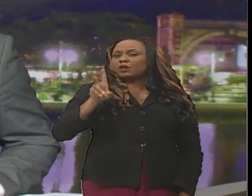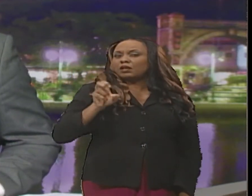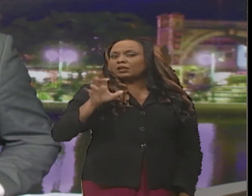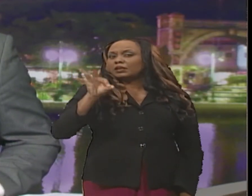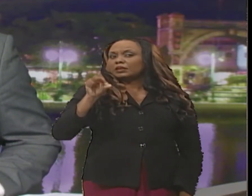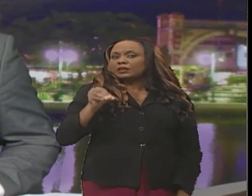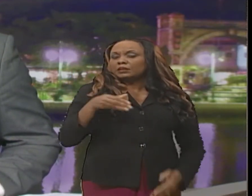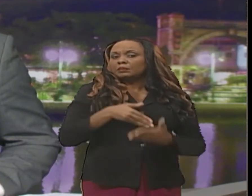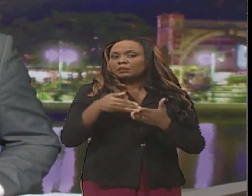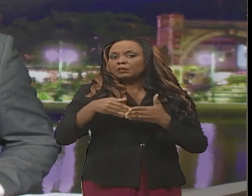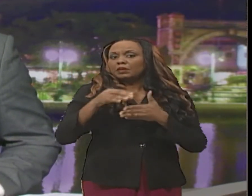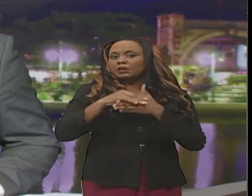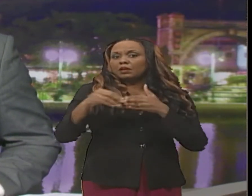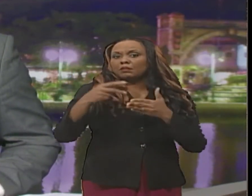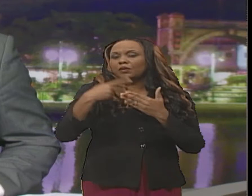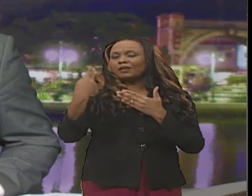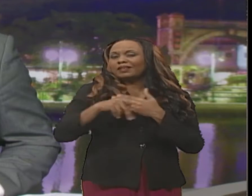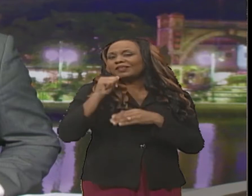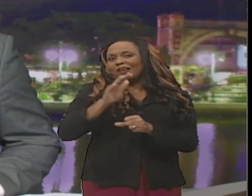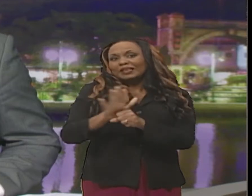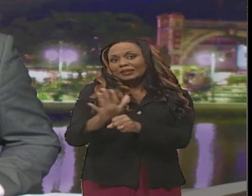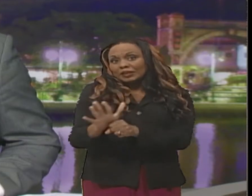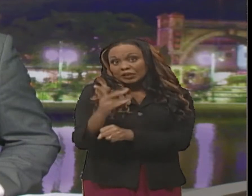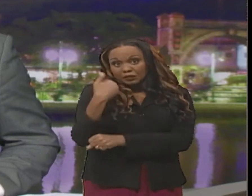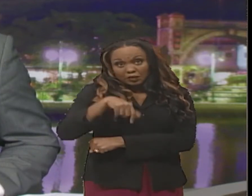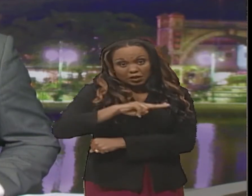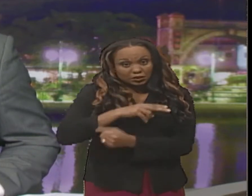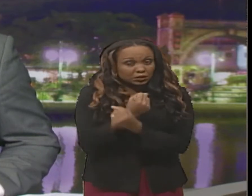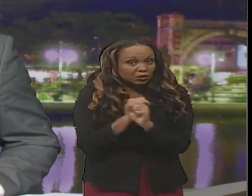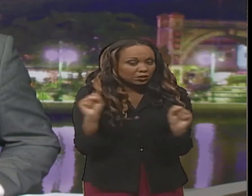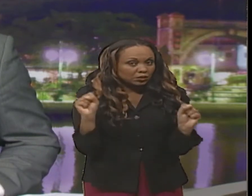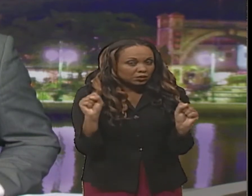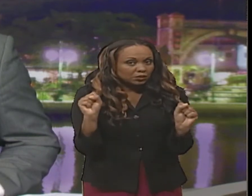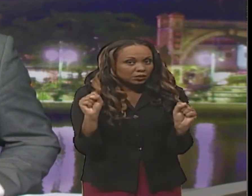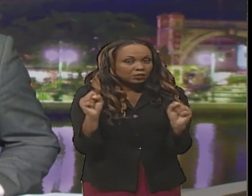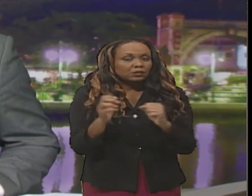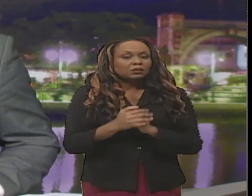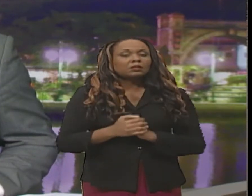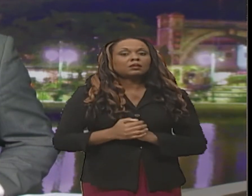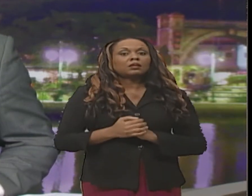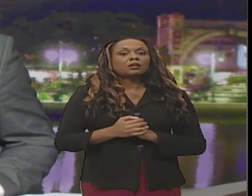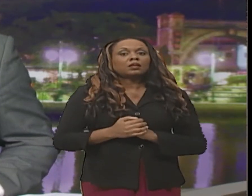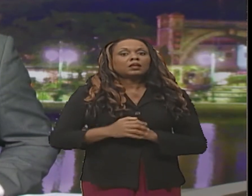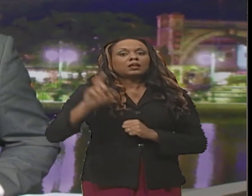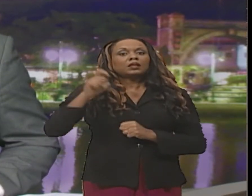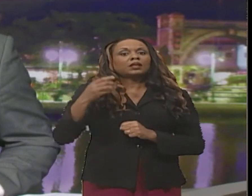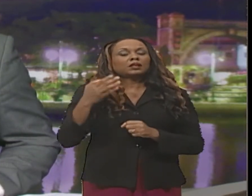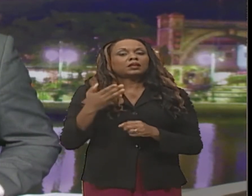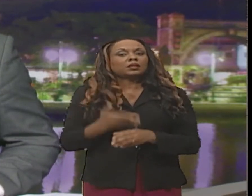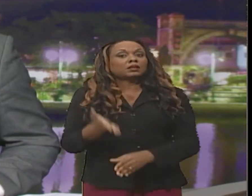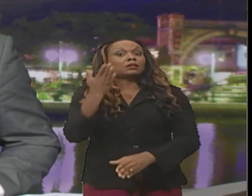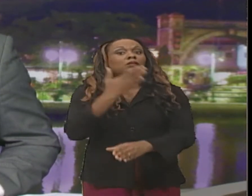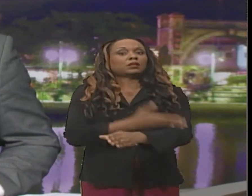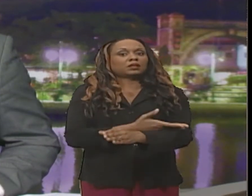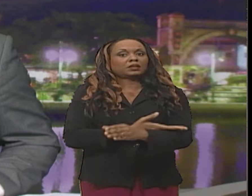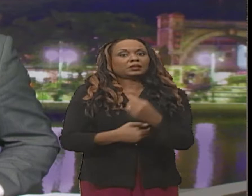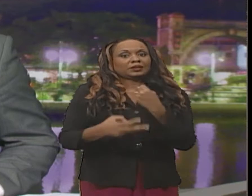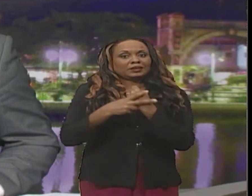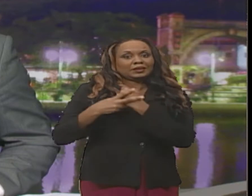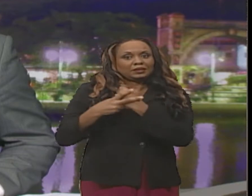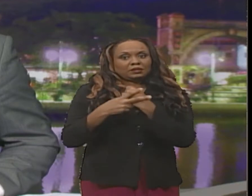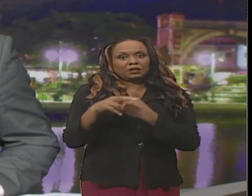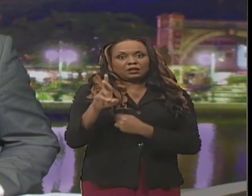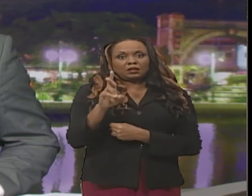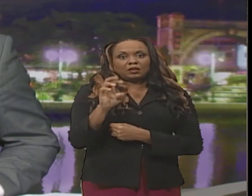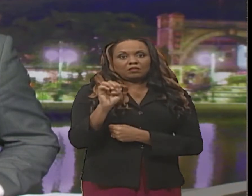program will not be enough on its own. Mr. Arthur suggested the country needs to increase its reserves by about